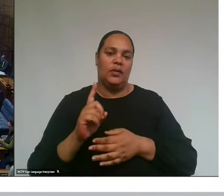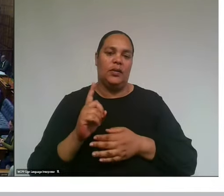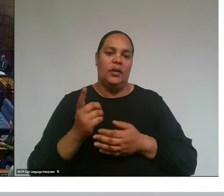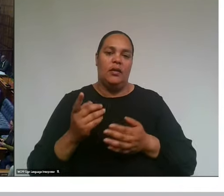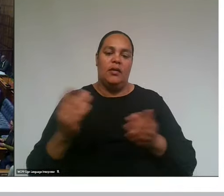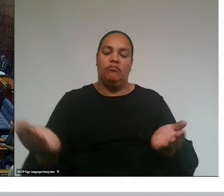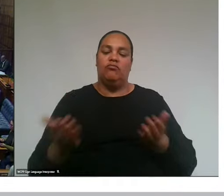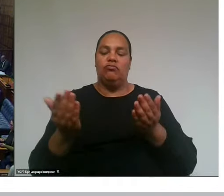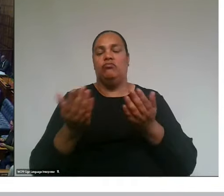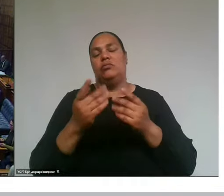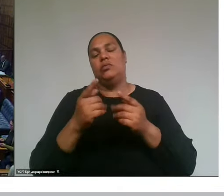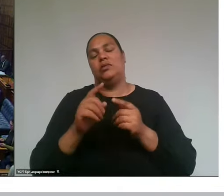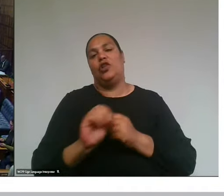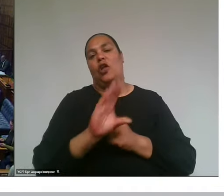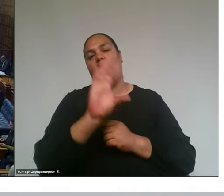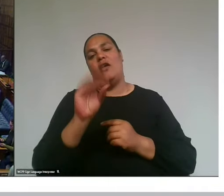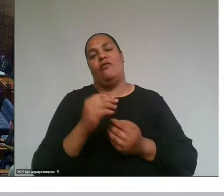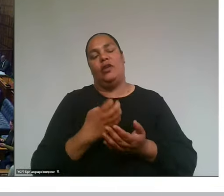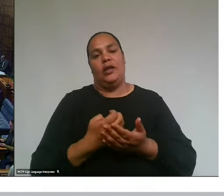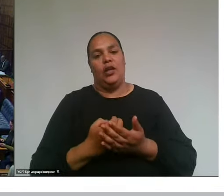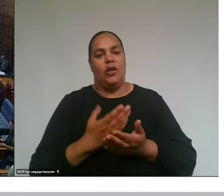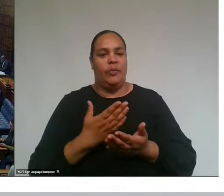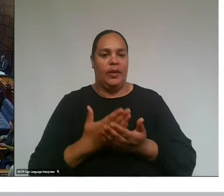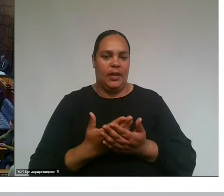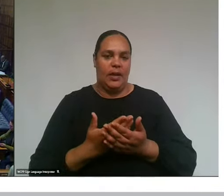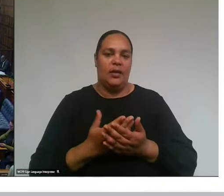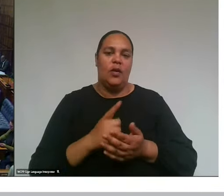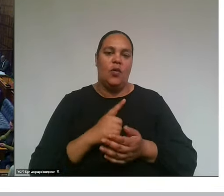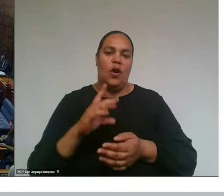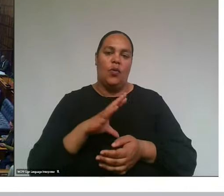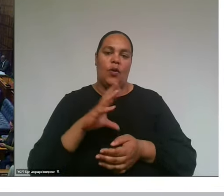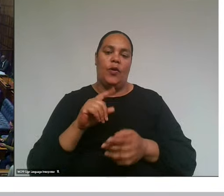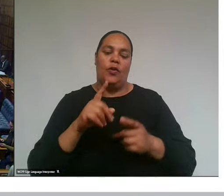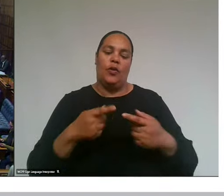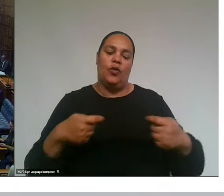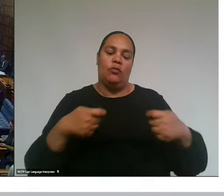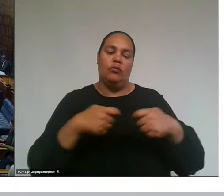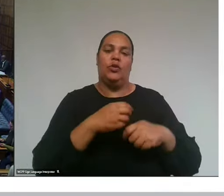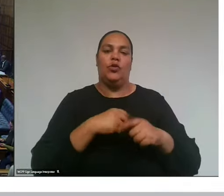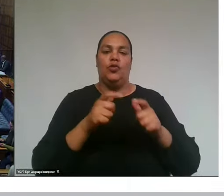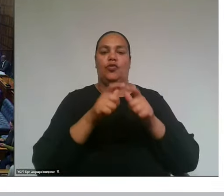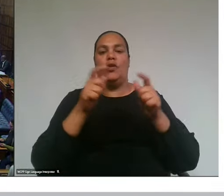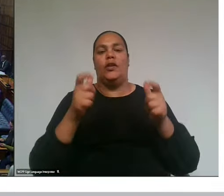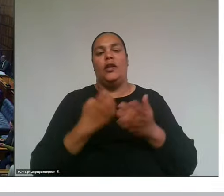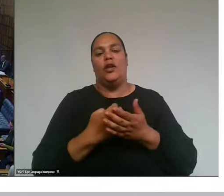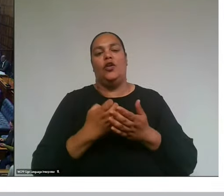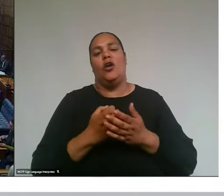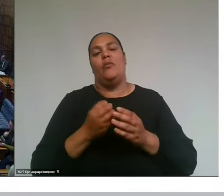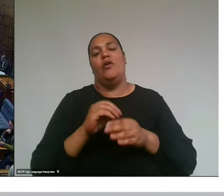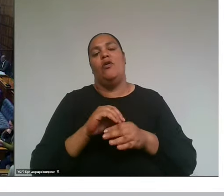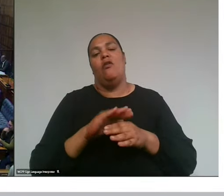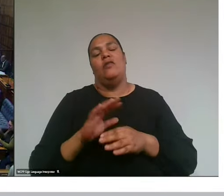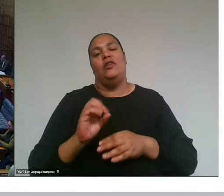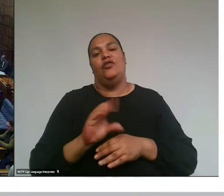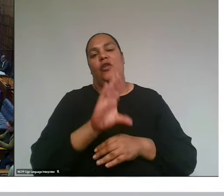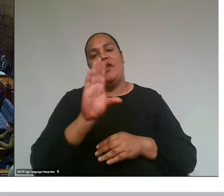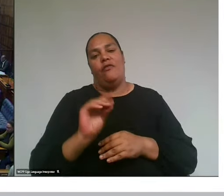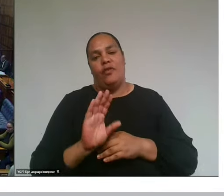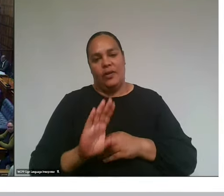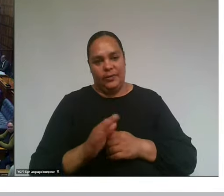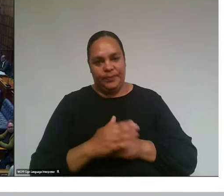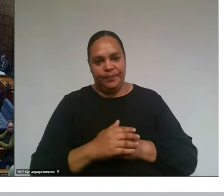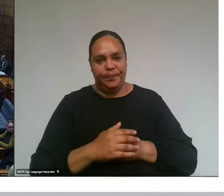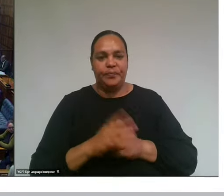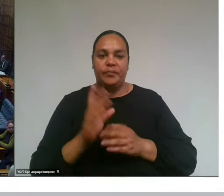lift the rest of the South African economy as a part of its contribution to the greater economy of the of South Africa